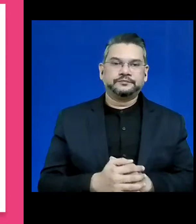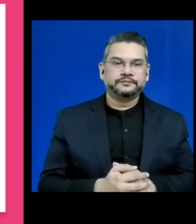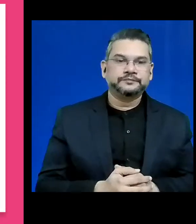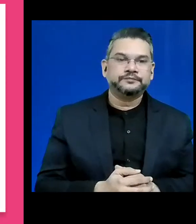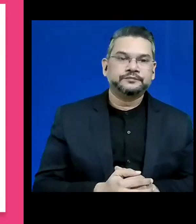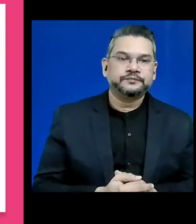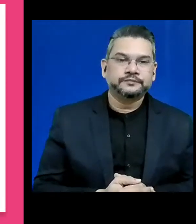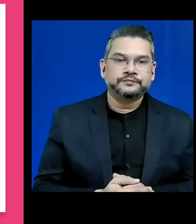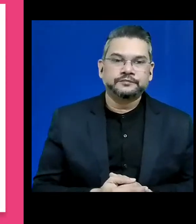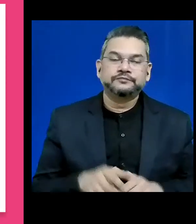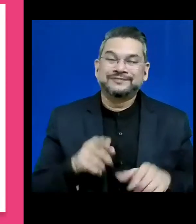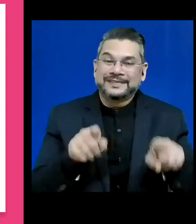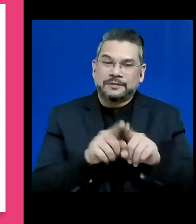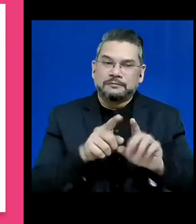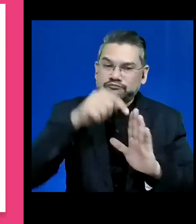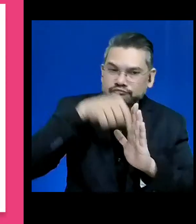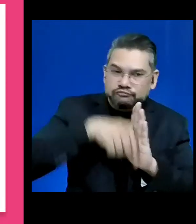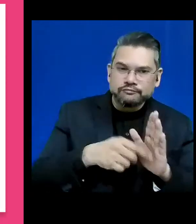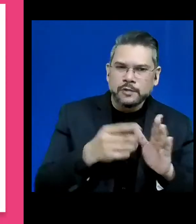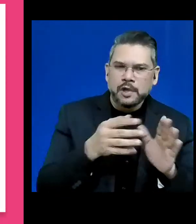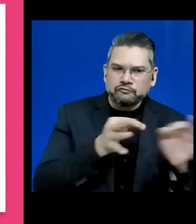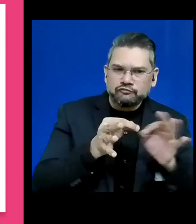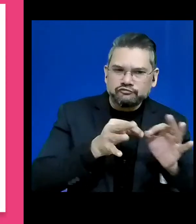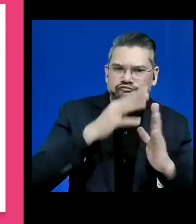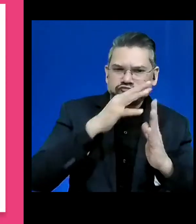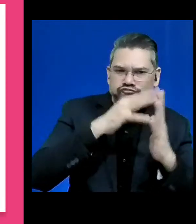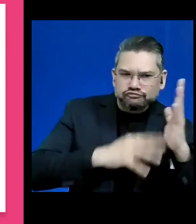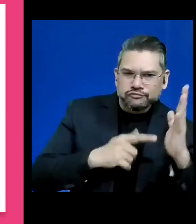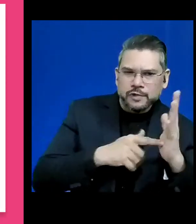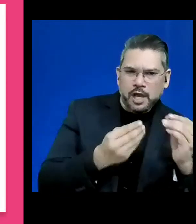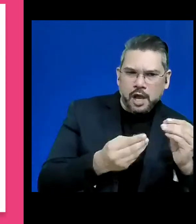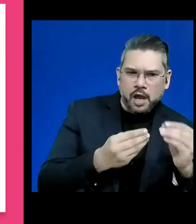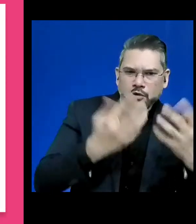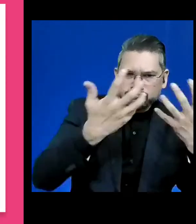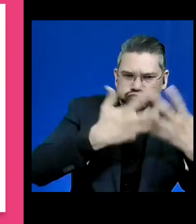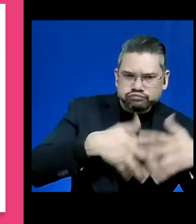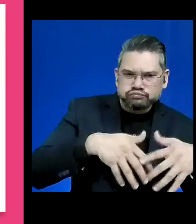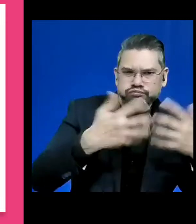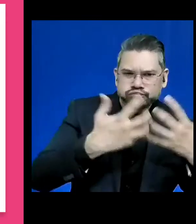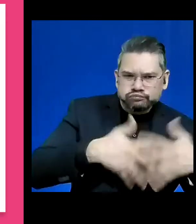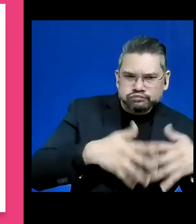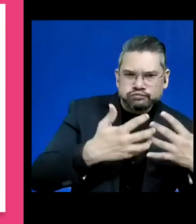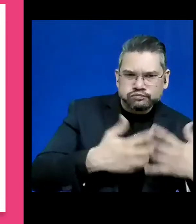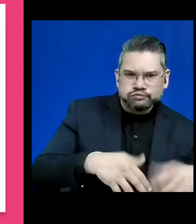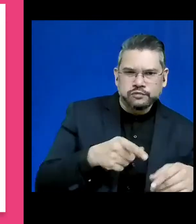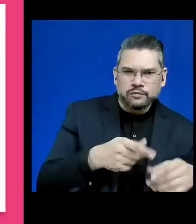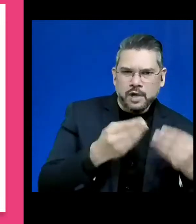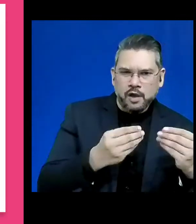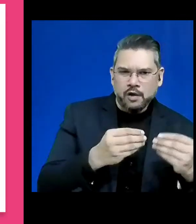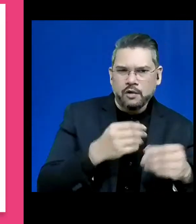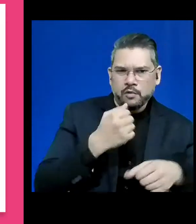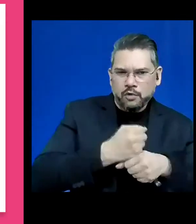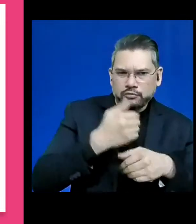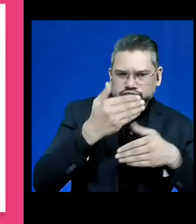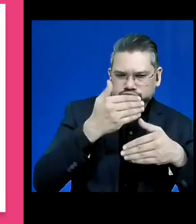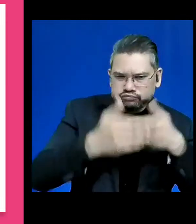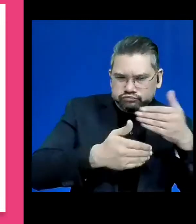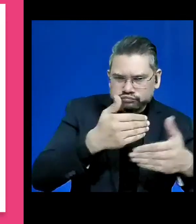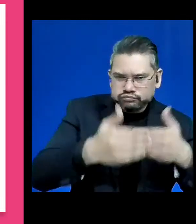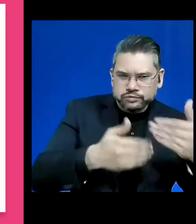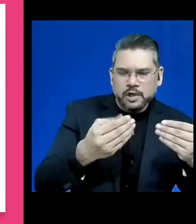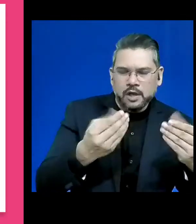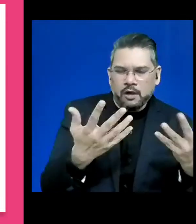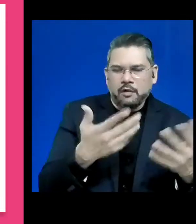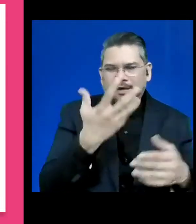spec, which kind of outlines how that hierarchy works. And I really recommend that you all take a look and read